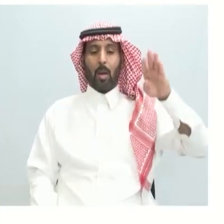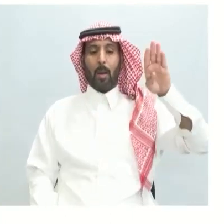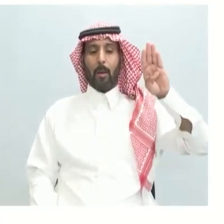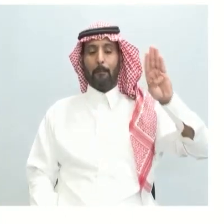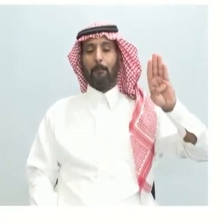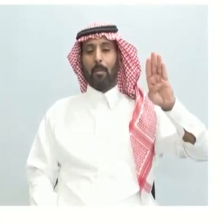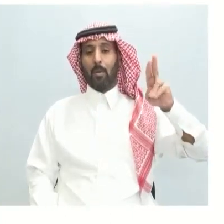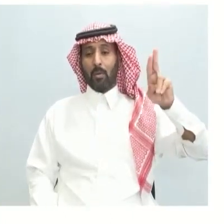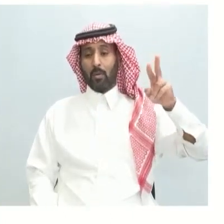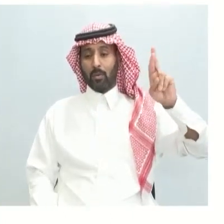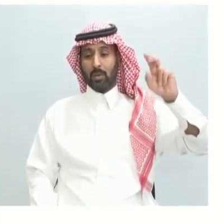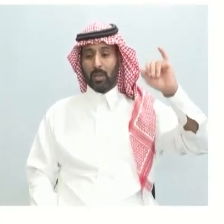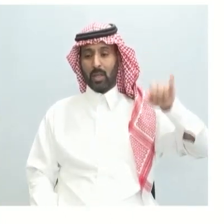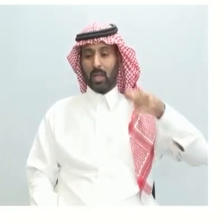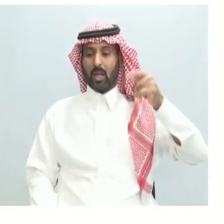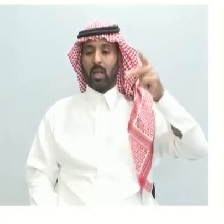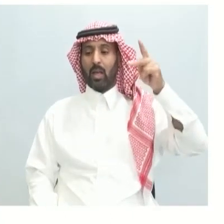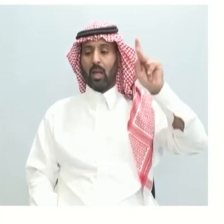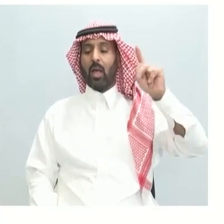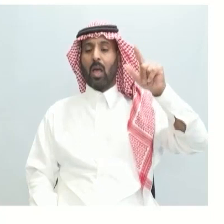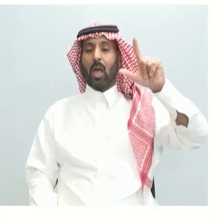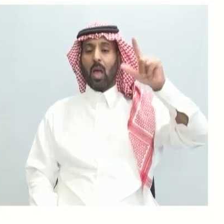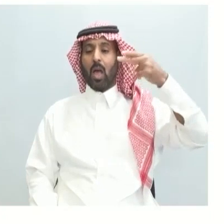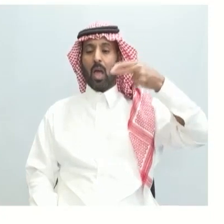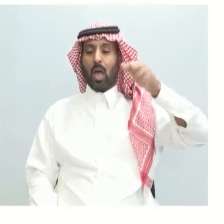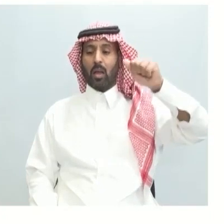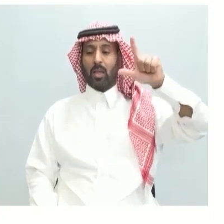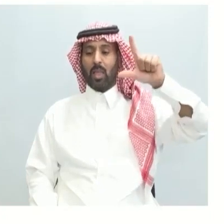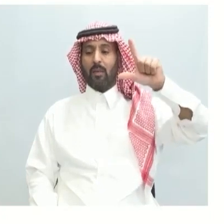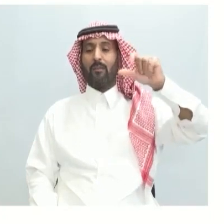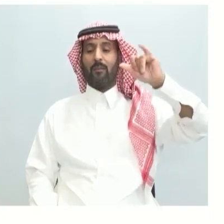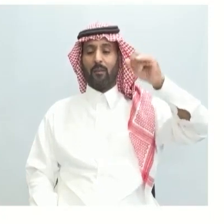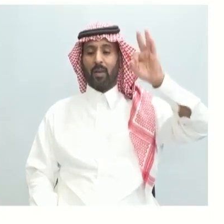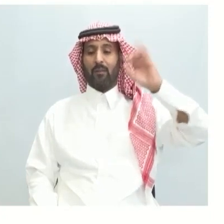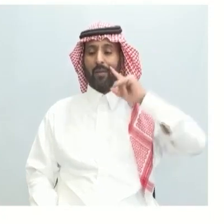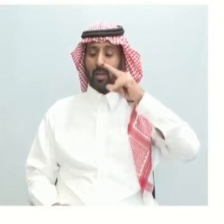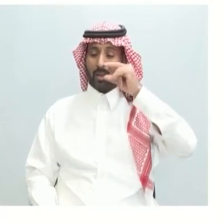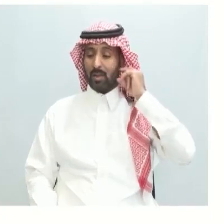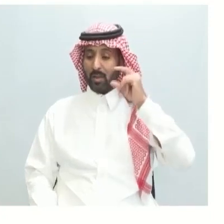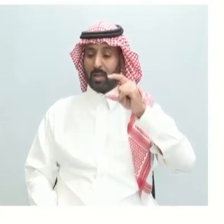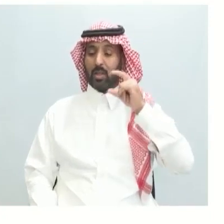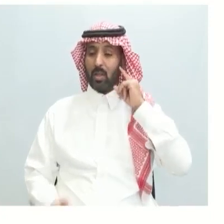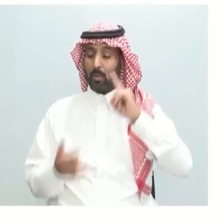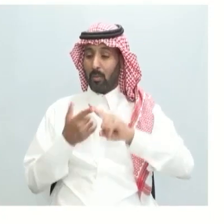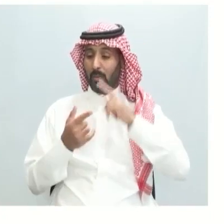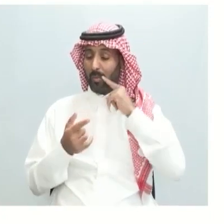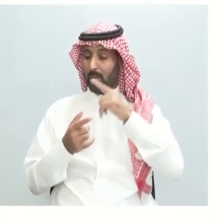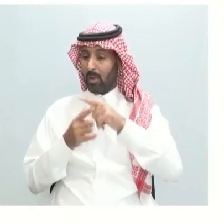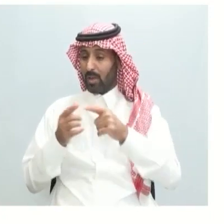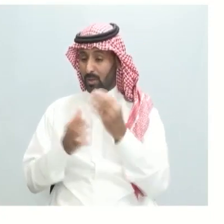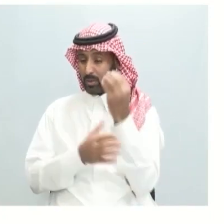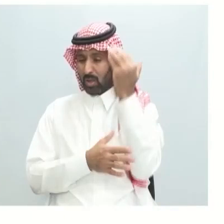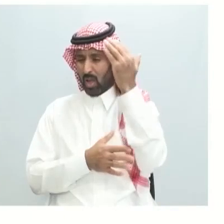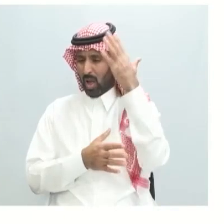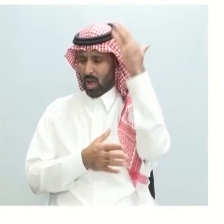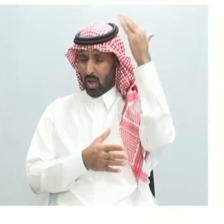here. Burj Khalifa, UAE. Burj Khalifa in Dubai, at 828 meters,